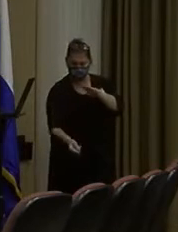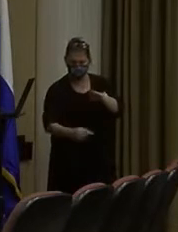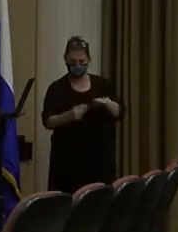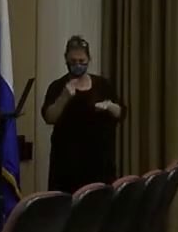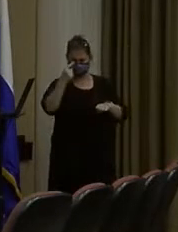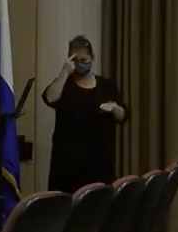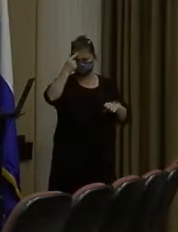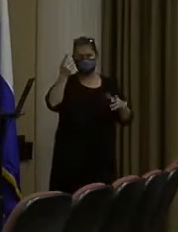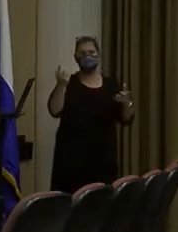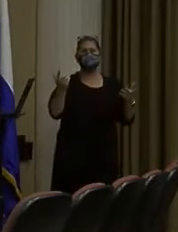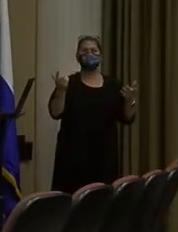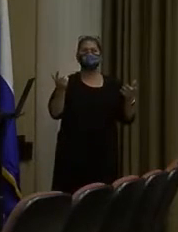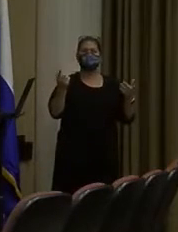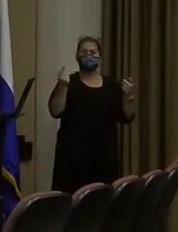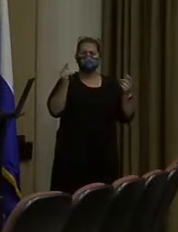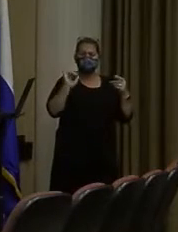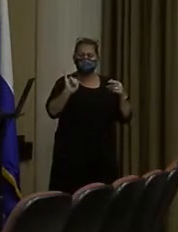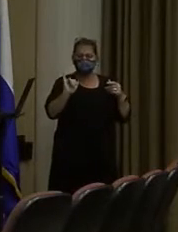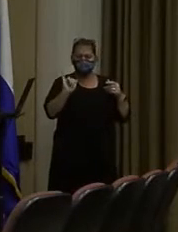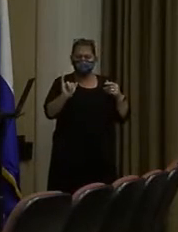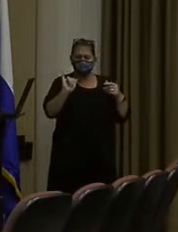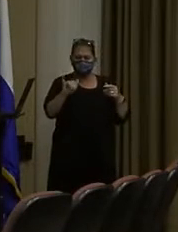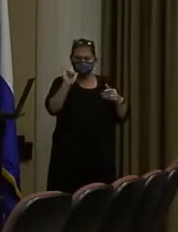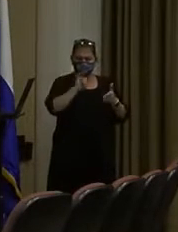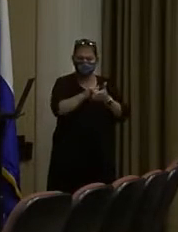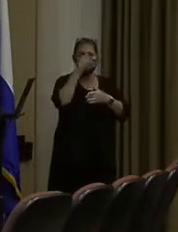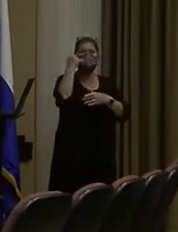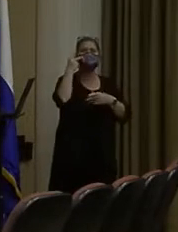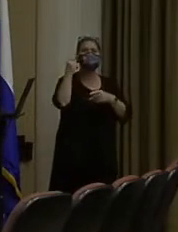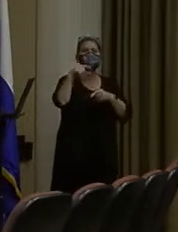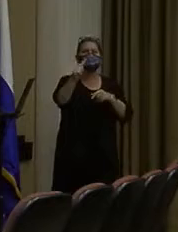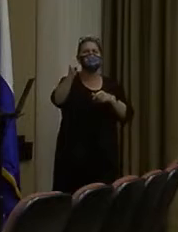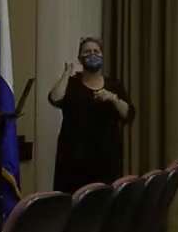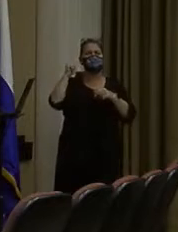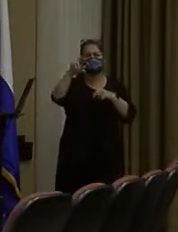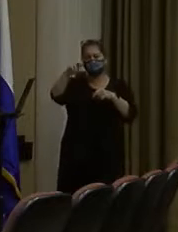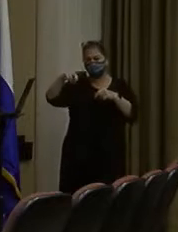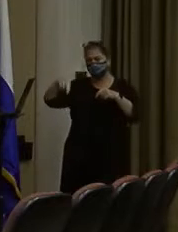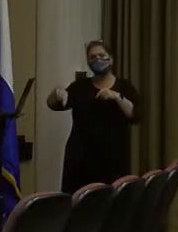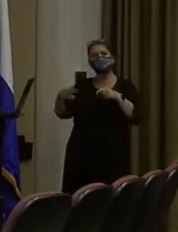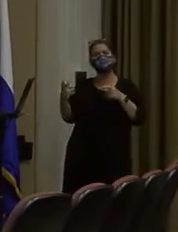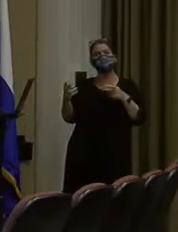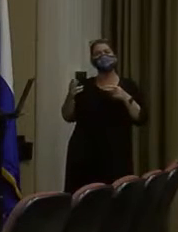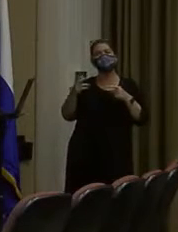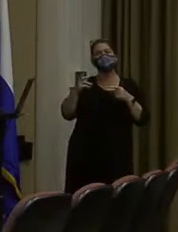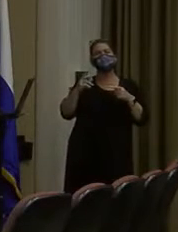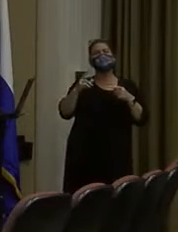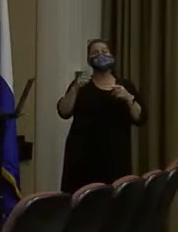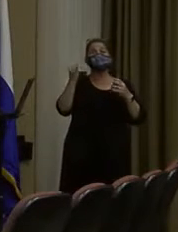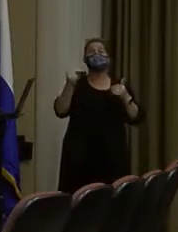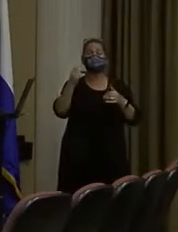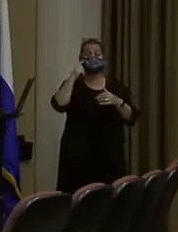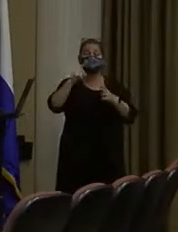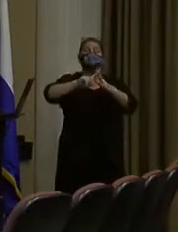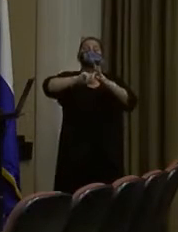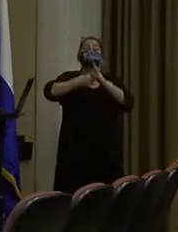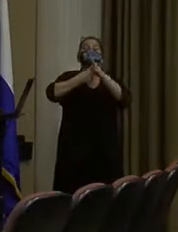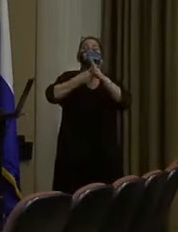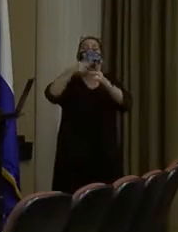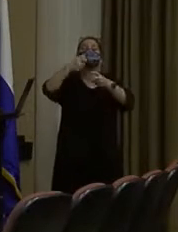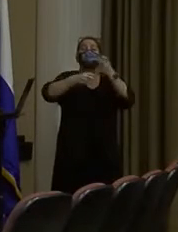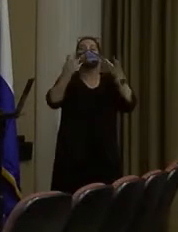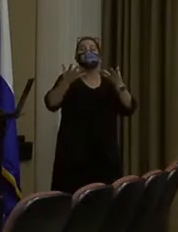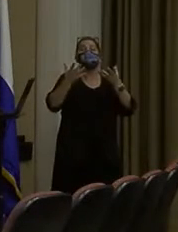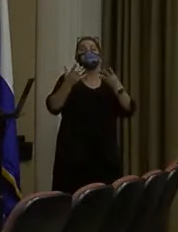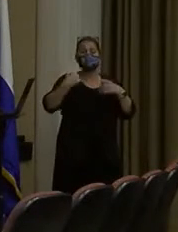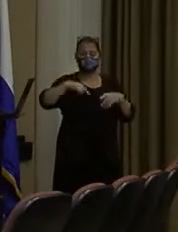my gosh, so this is what's been happening, right? As we ventured further upstream, we've gotten to the source of the problem. Well,